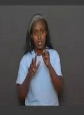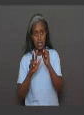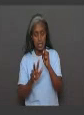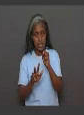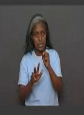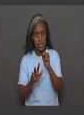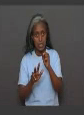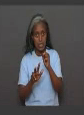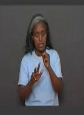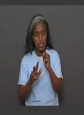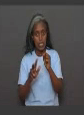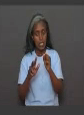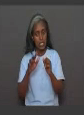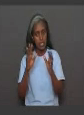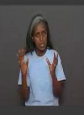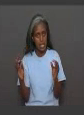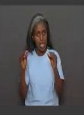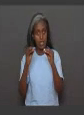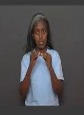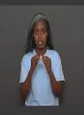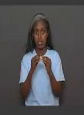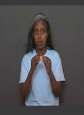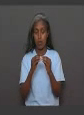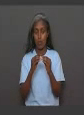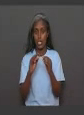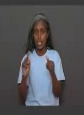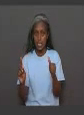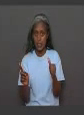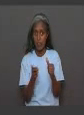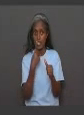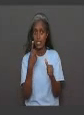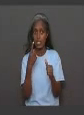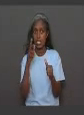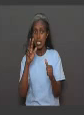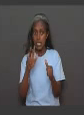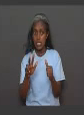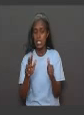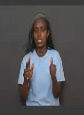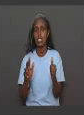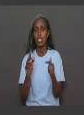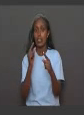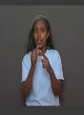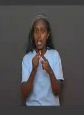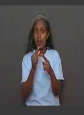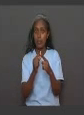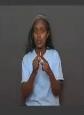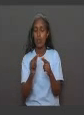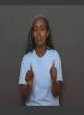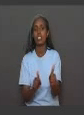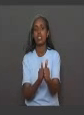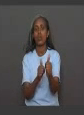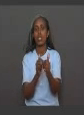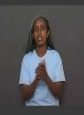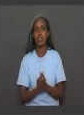S3 is the sum of the first three terms of